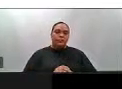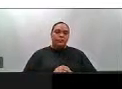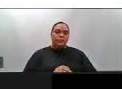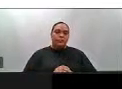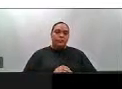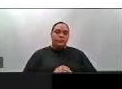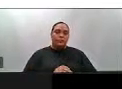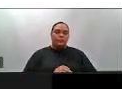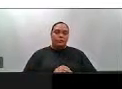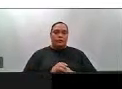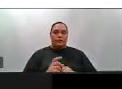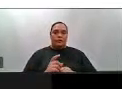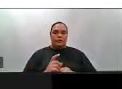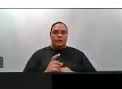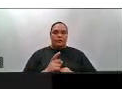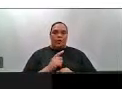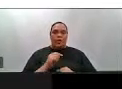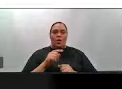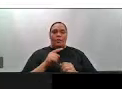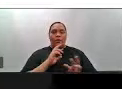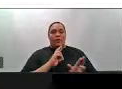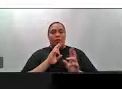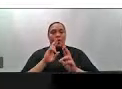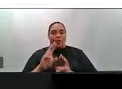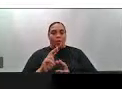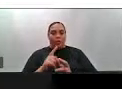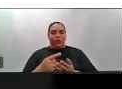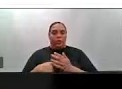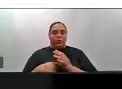In terms of the King report, recommends that